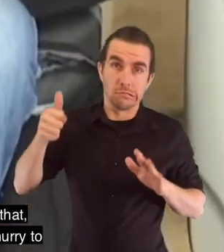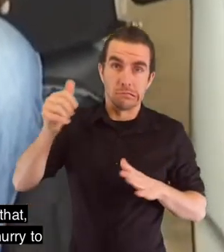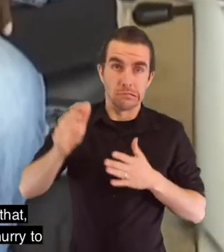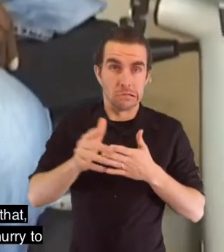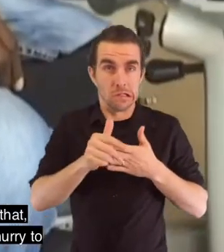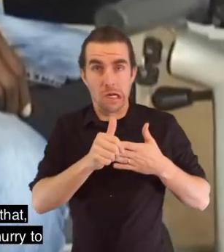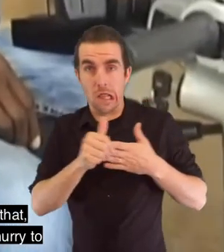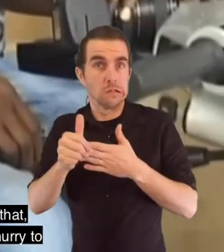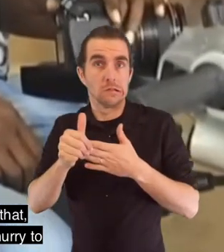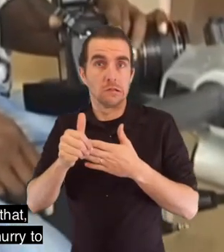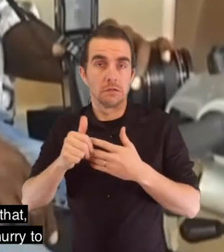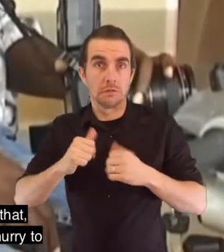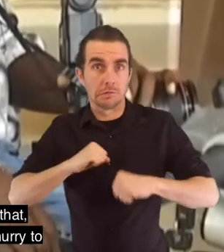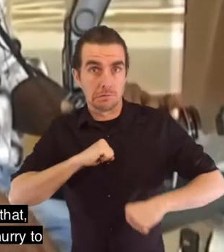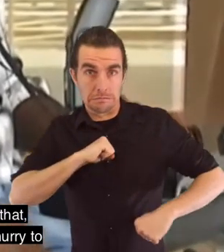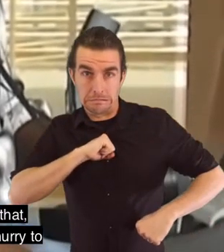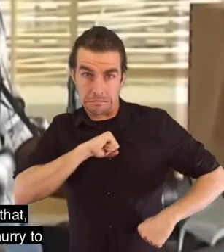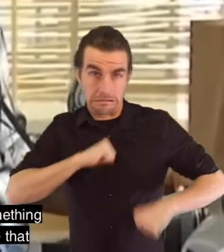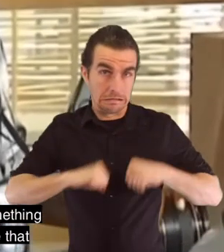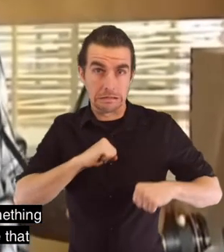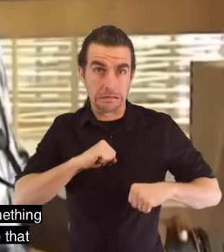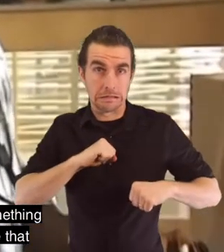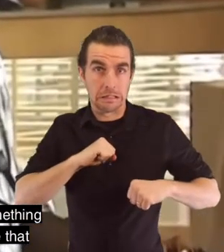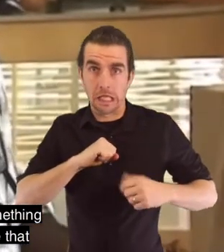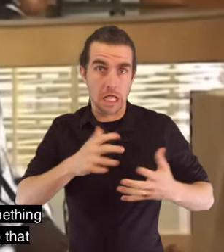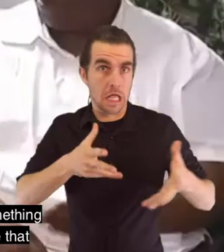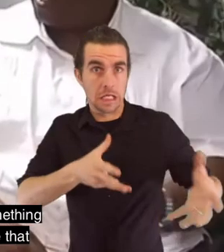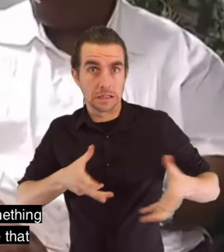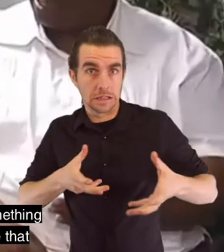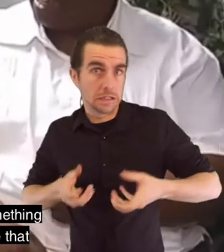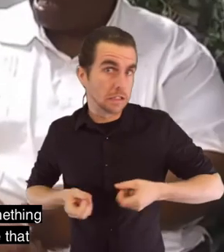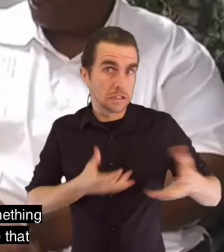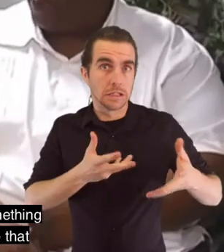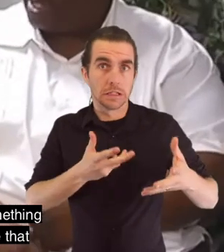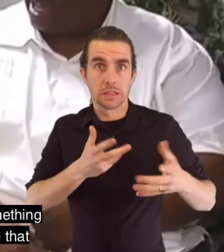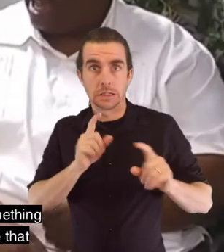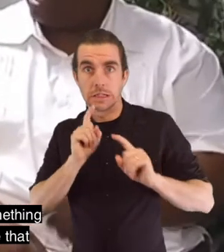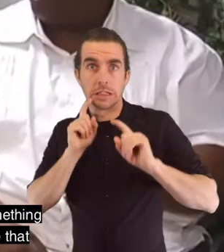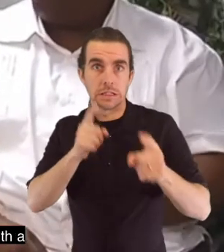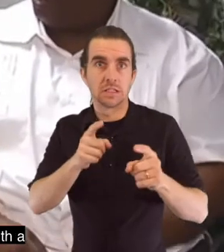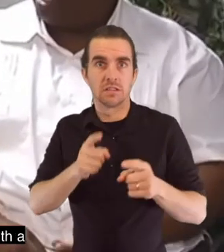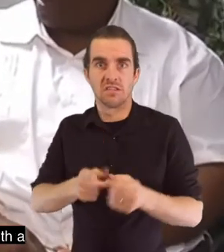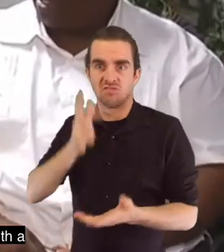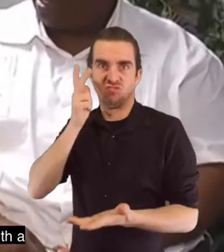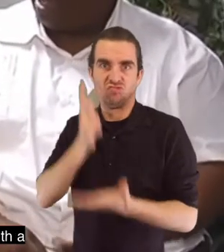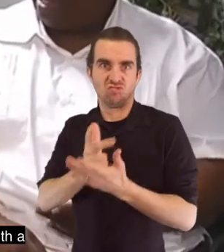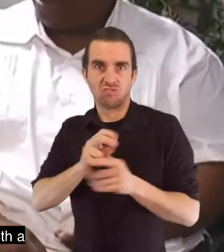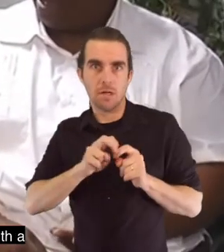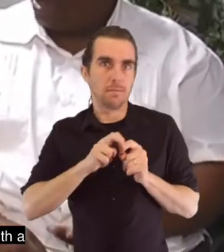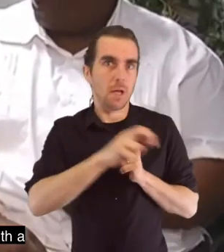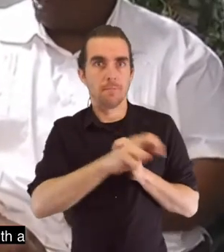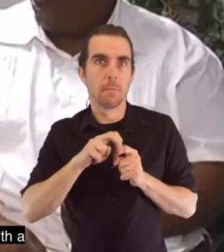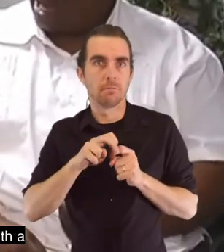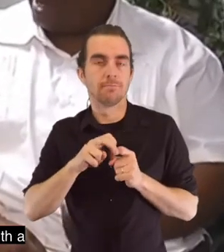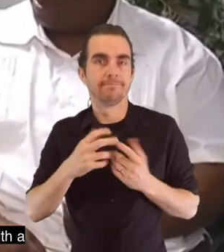Always, there is somebody who is in a hurry to drop off this box or to drop off something in this office and is going to use that parking and come